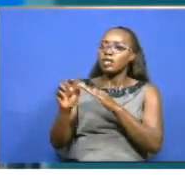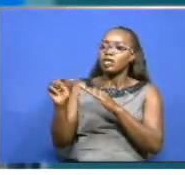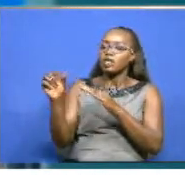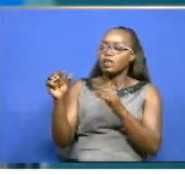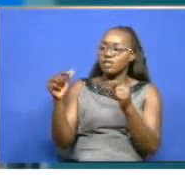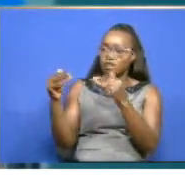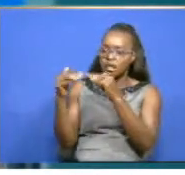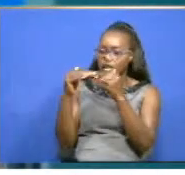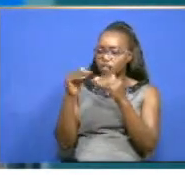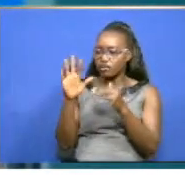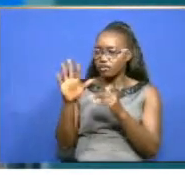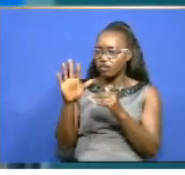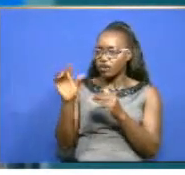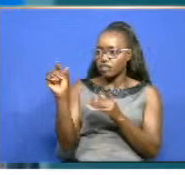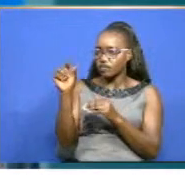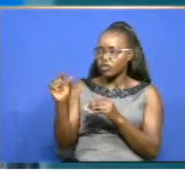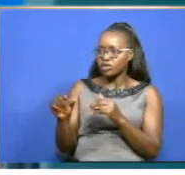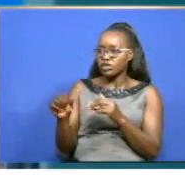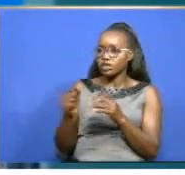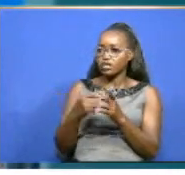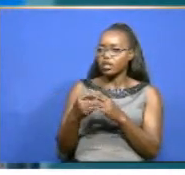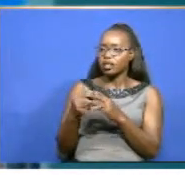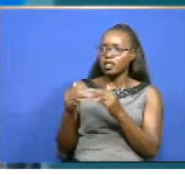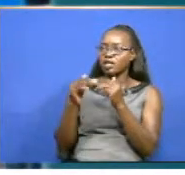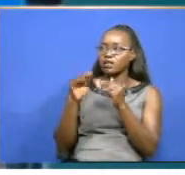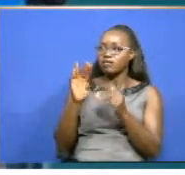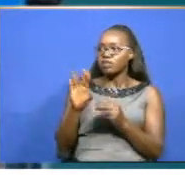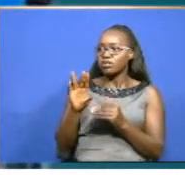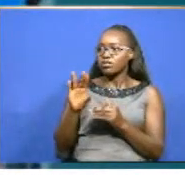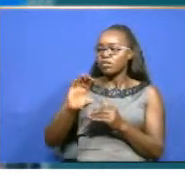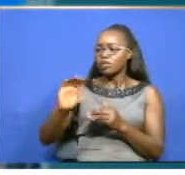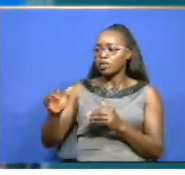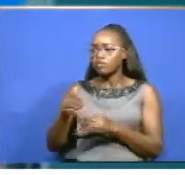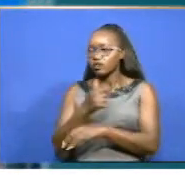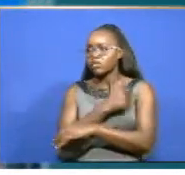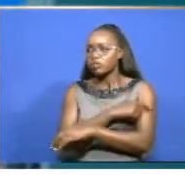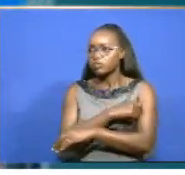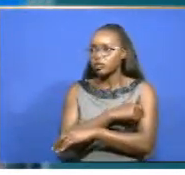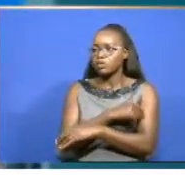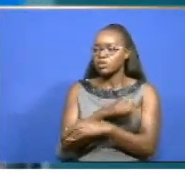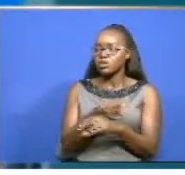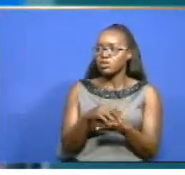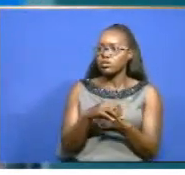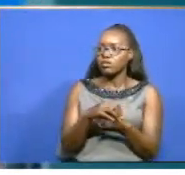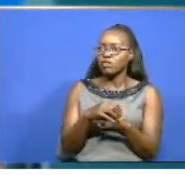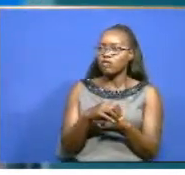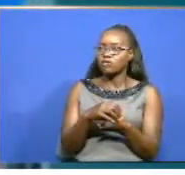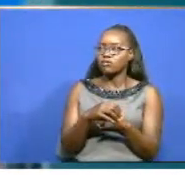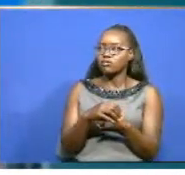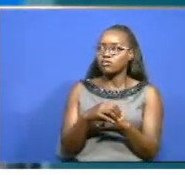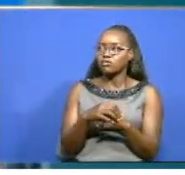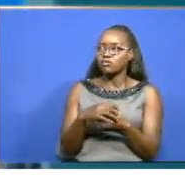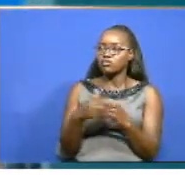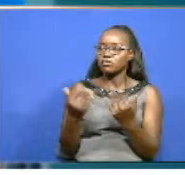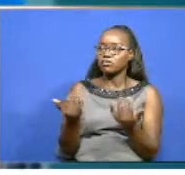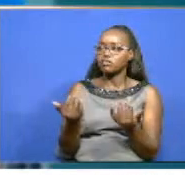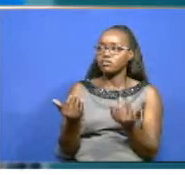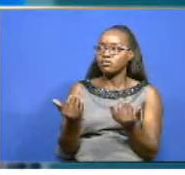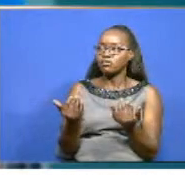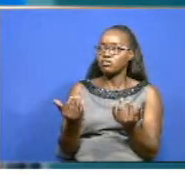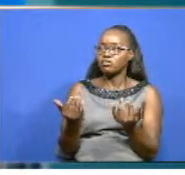hospitals. And then level 4s and county hospitals. Mm-hmm. Level 4 now goes to, you